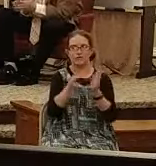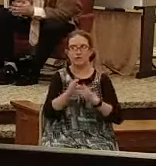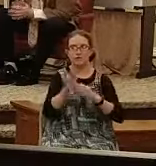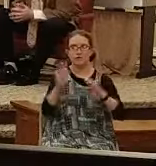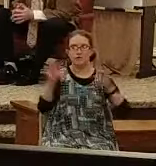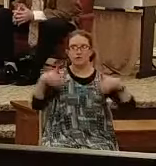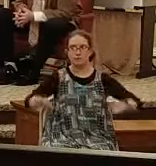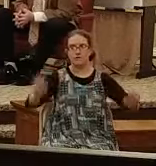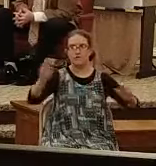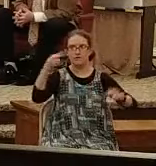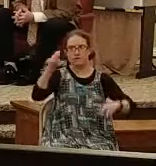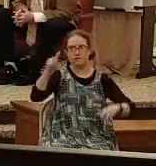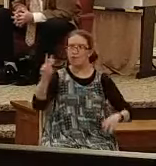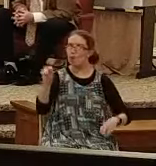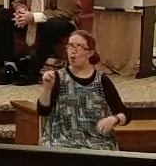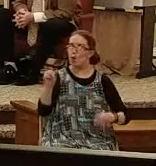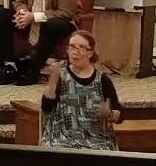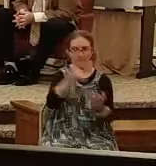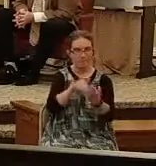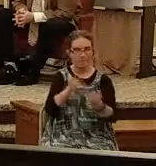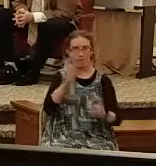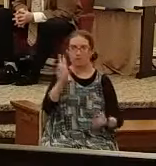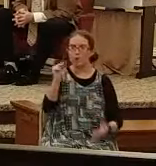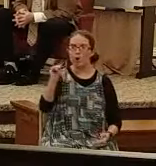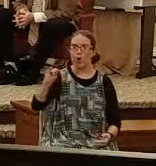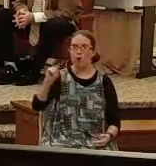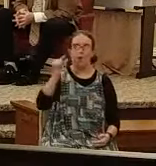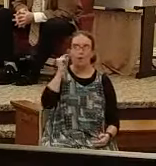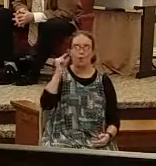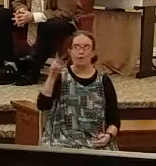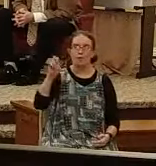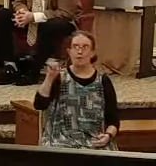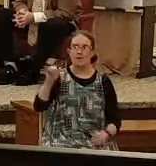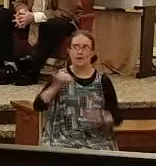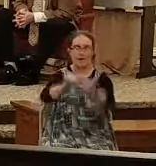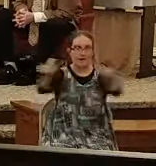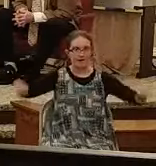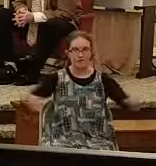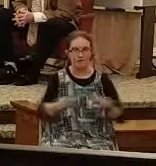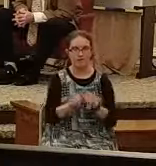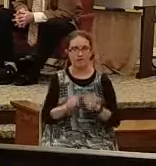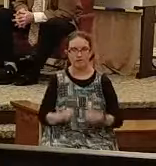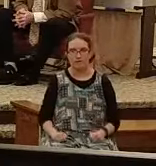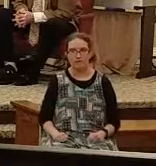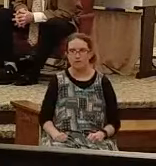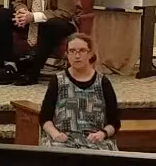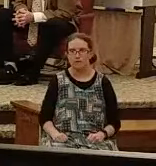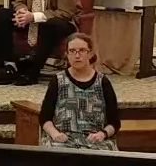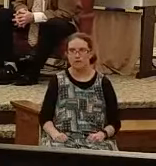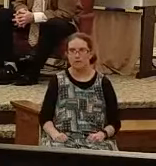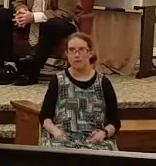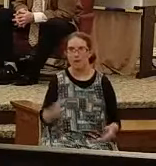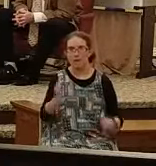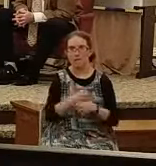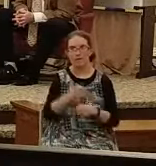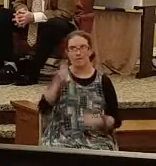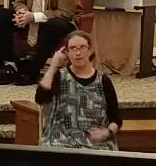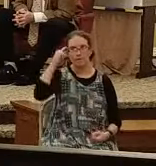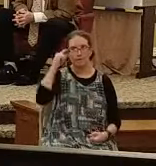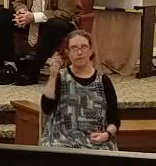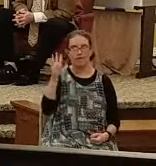hell. There is no in between. There's no gray area here. Hallelujah. Amen. I made up my